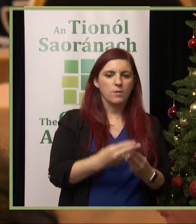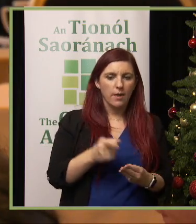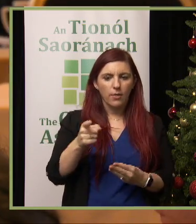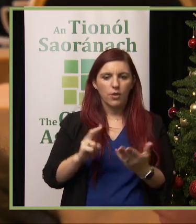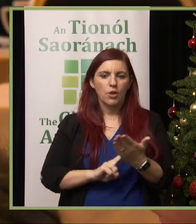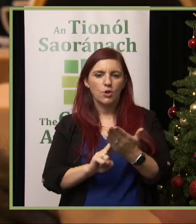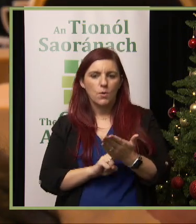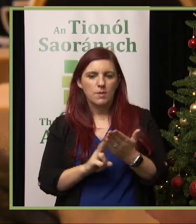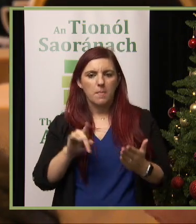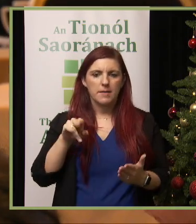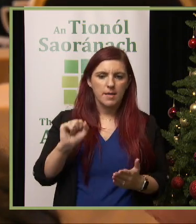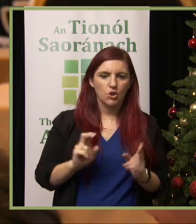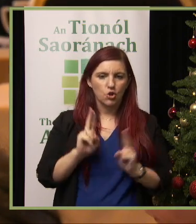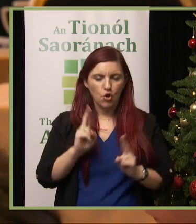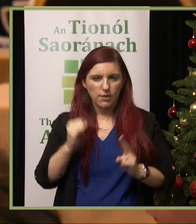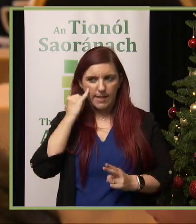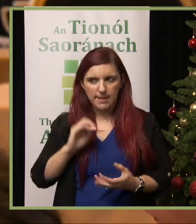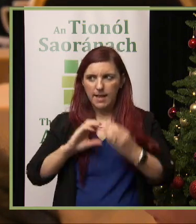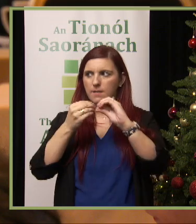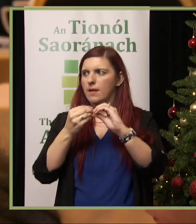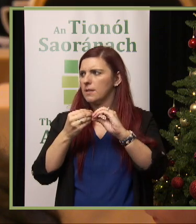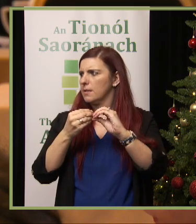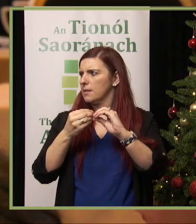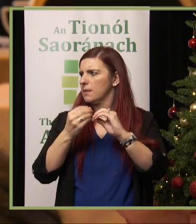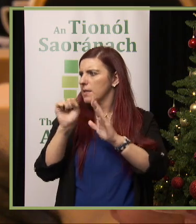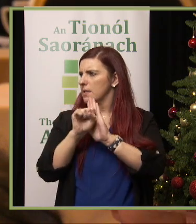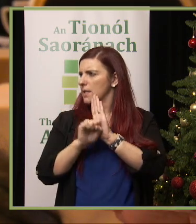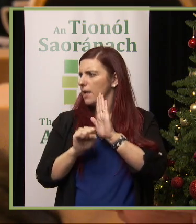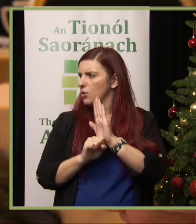should incentivize the use of naturally